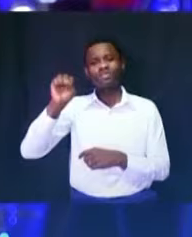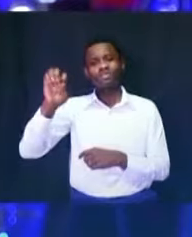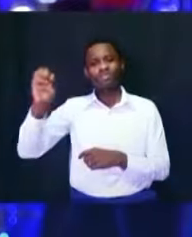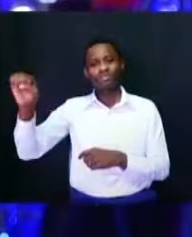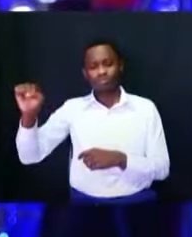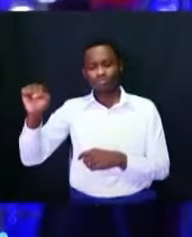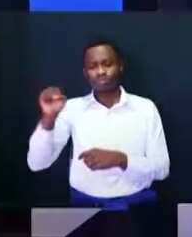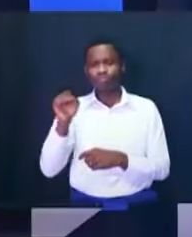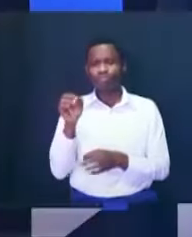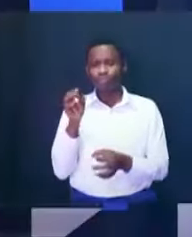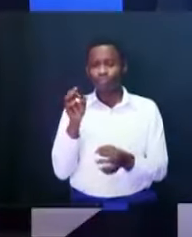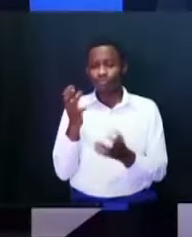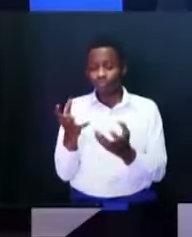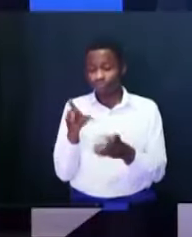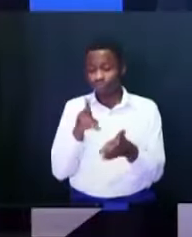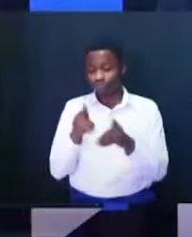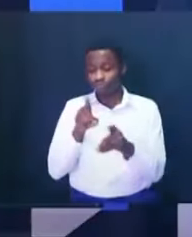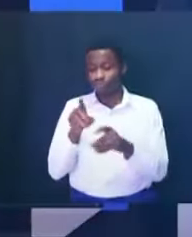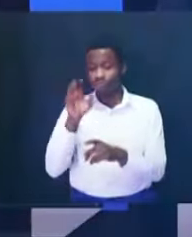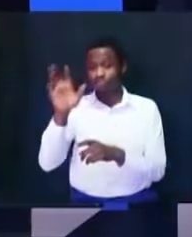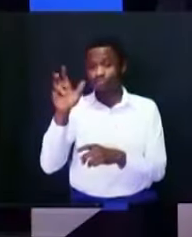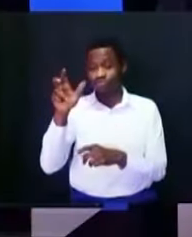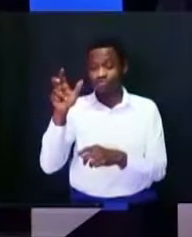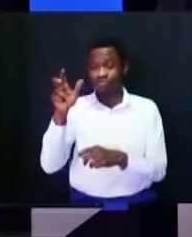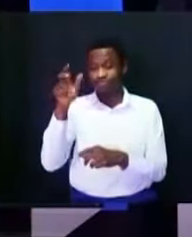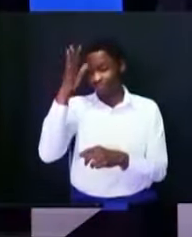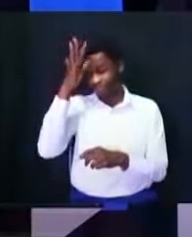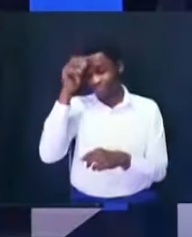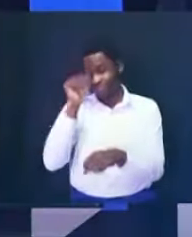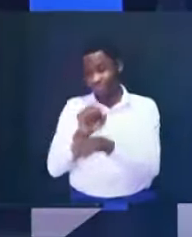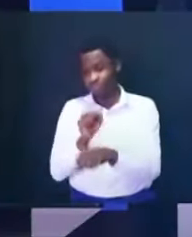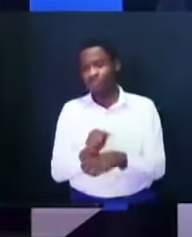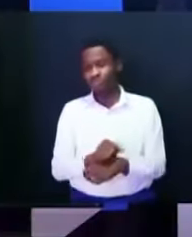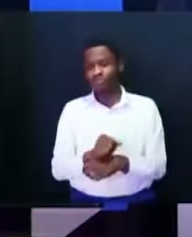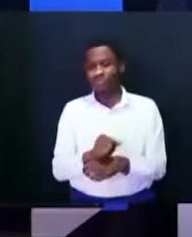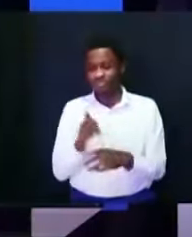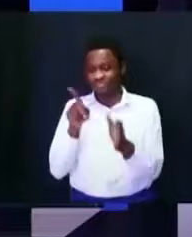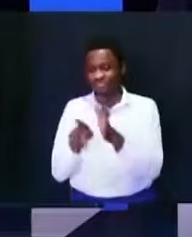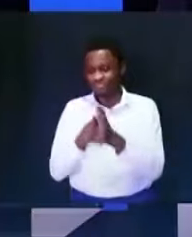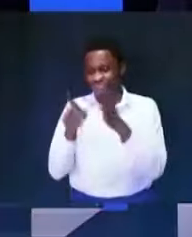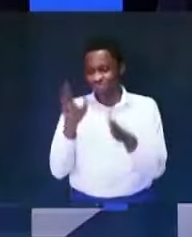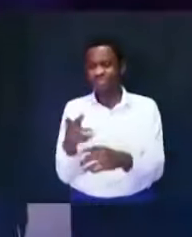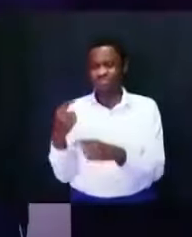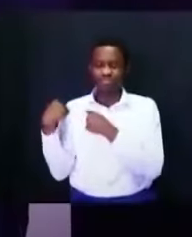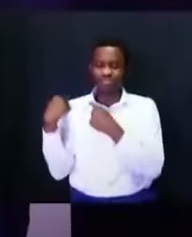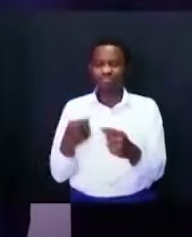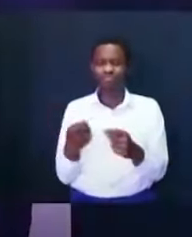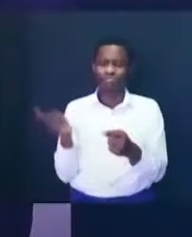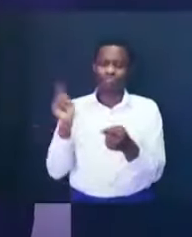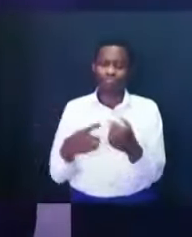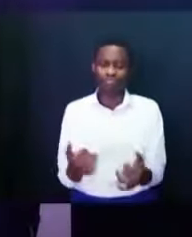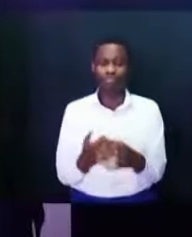desires he was a meder from the beginning not hold to the truth